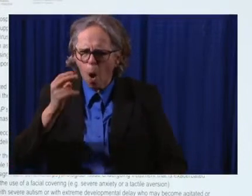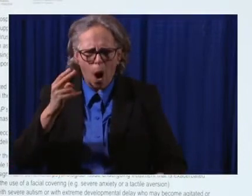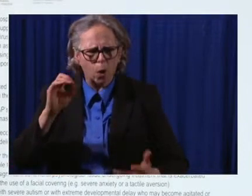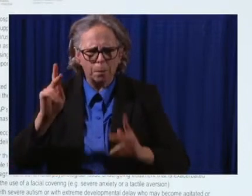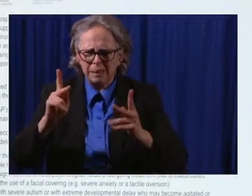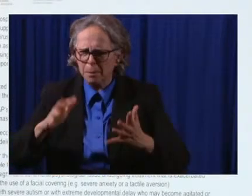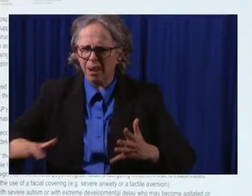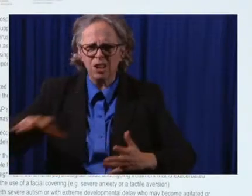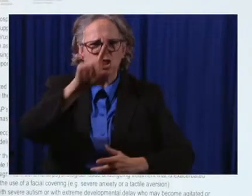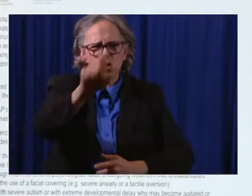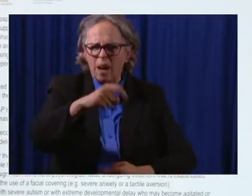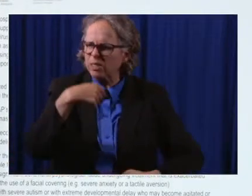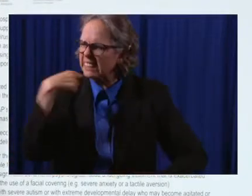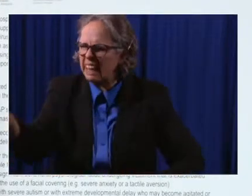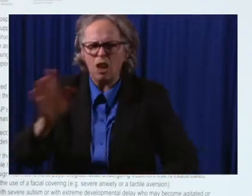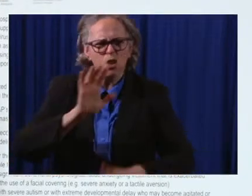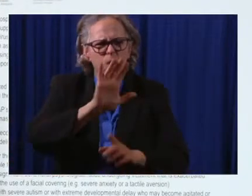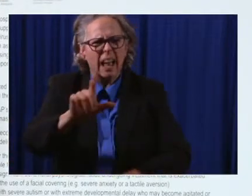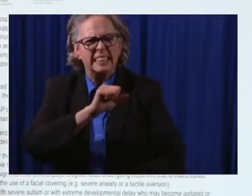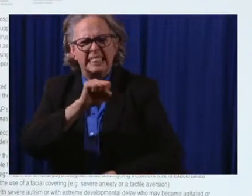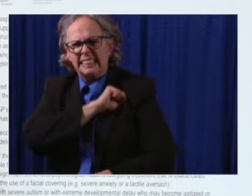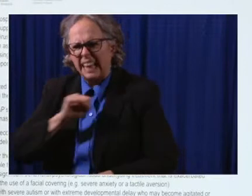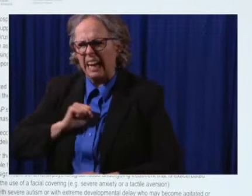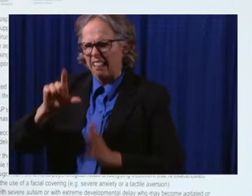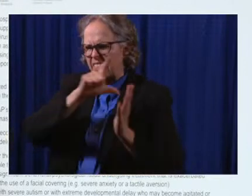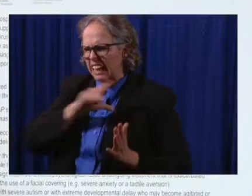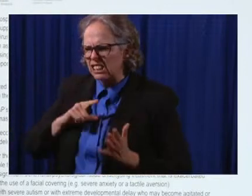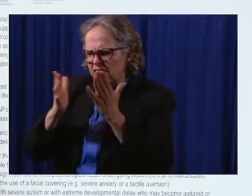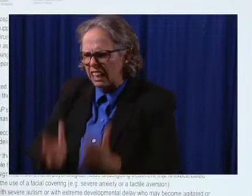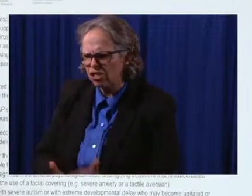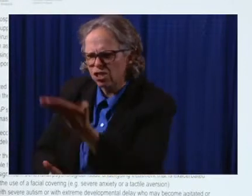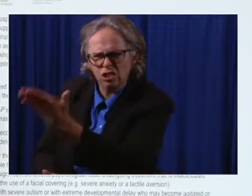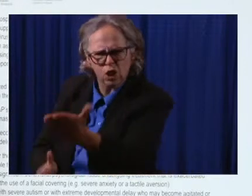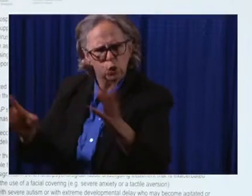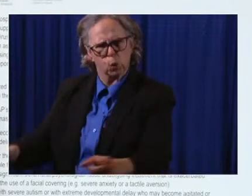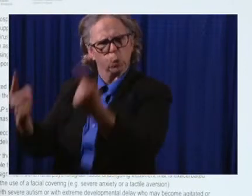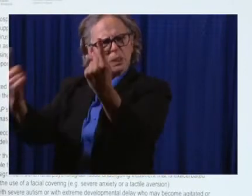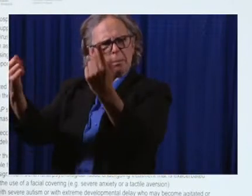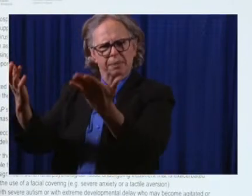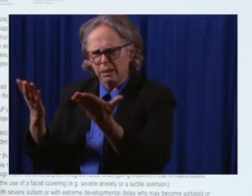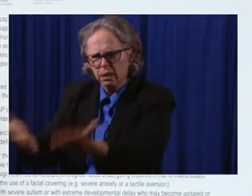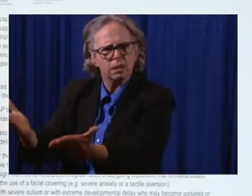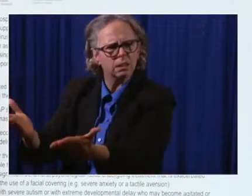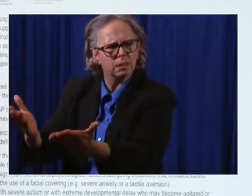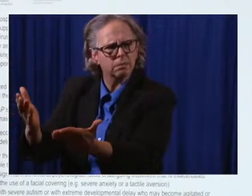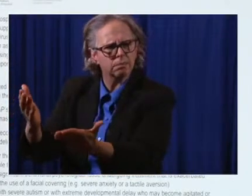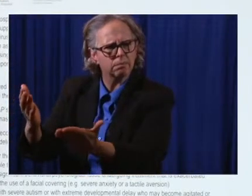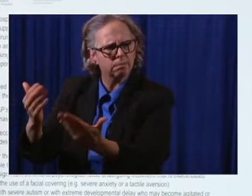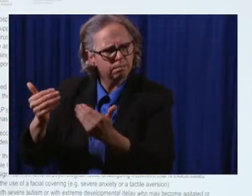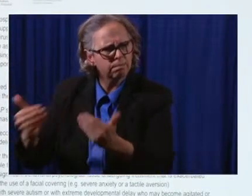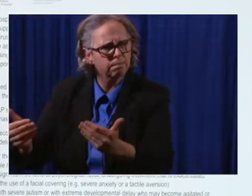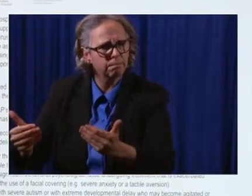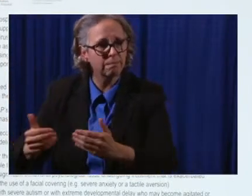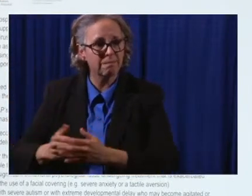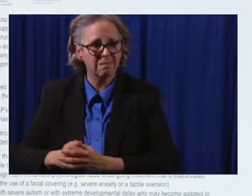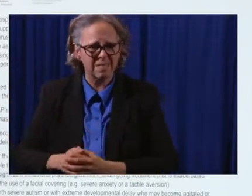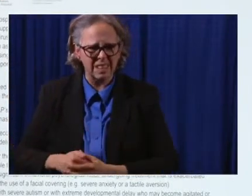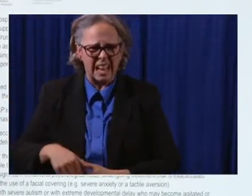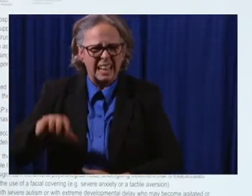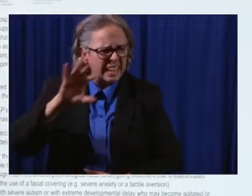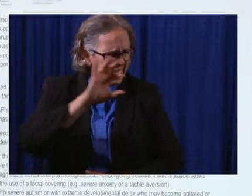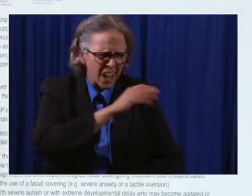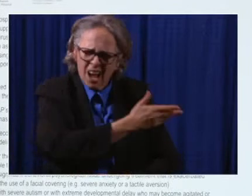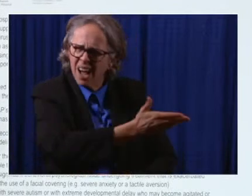I'm calling on the General Assembly to advance the Strong Ohio bill. We must not let the deaths of these 9 people